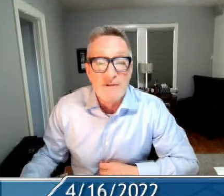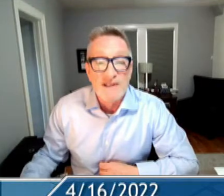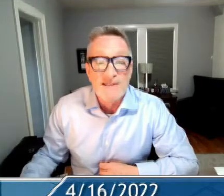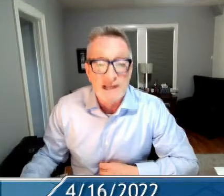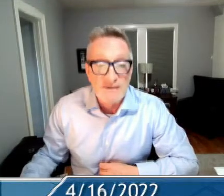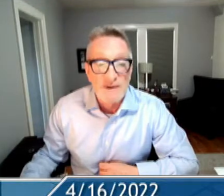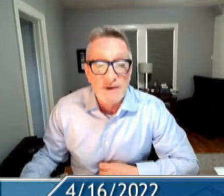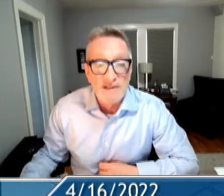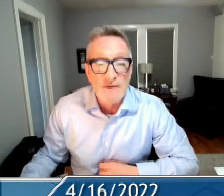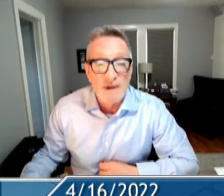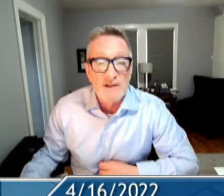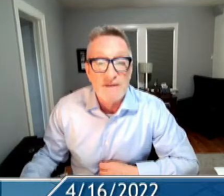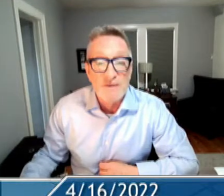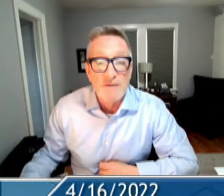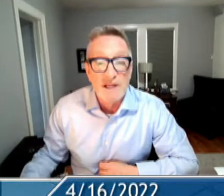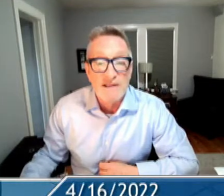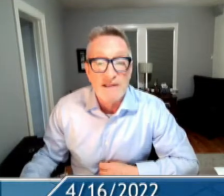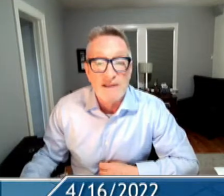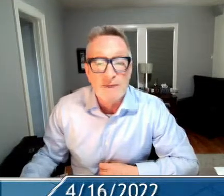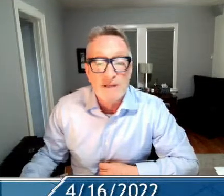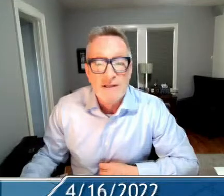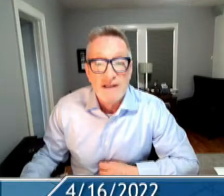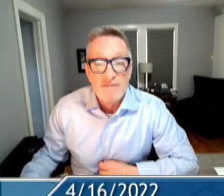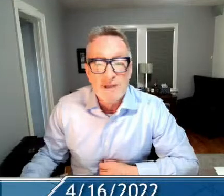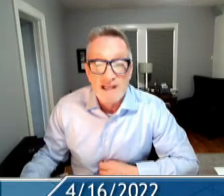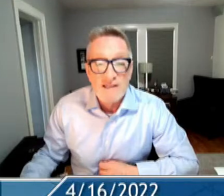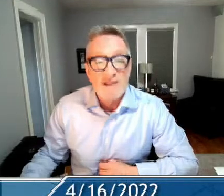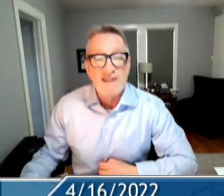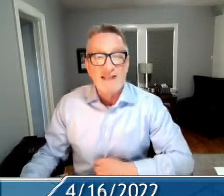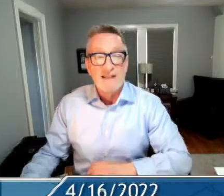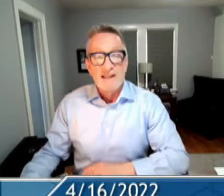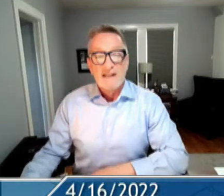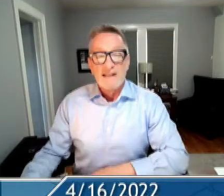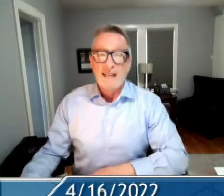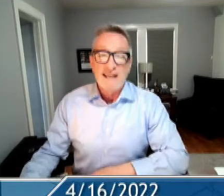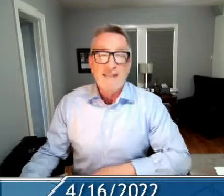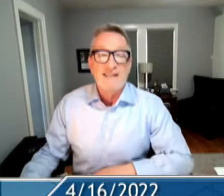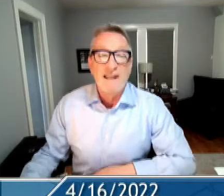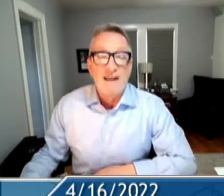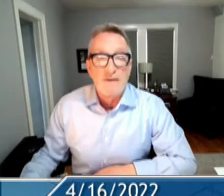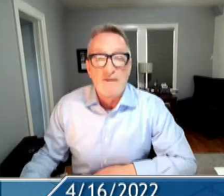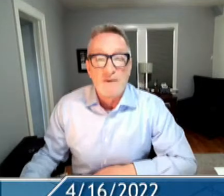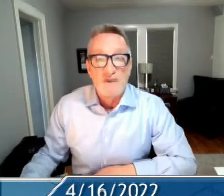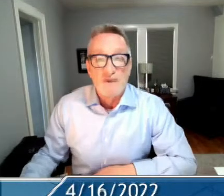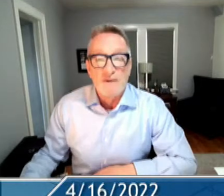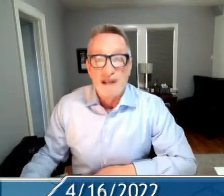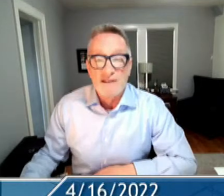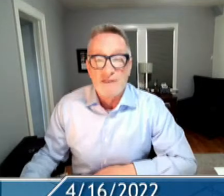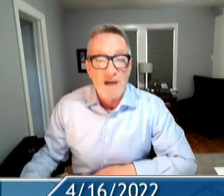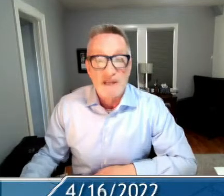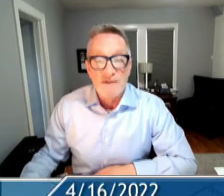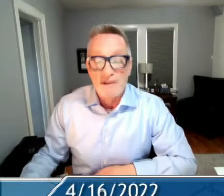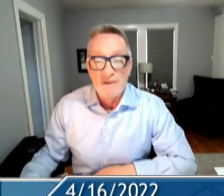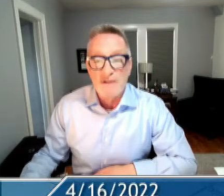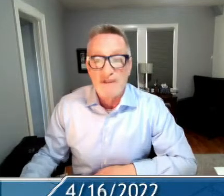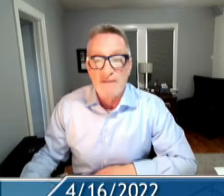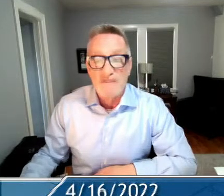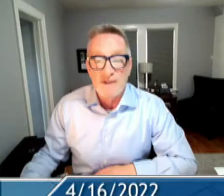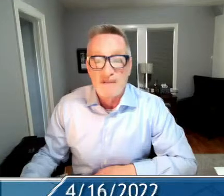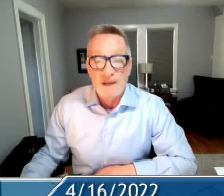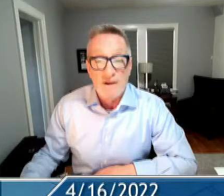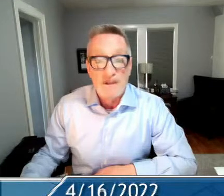ensure a successful transformation of our permitting system, and building these much needed decades delayed reforms where we've had some top-down solutions